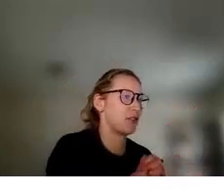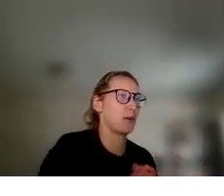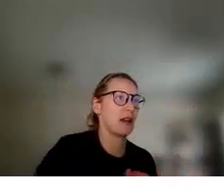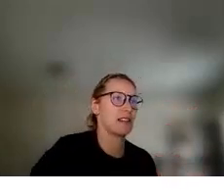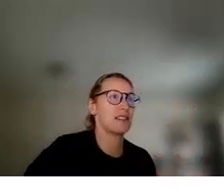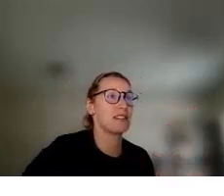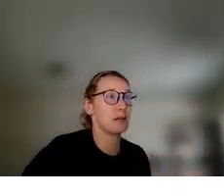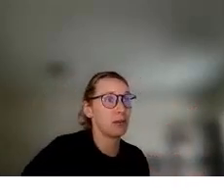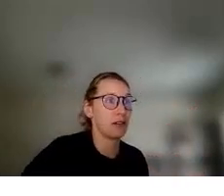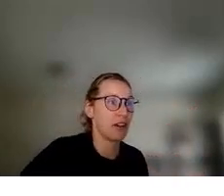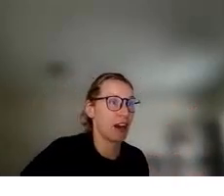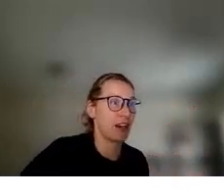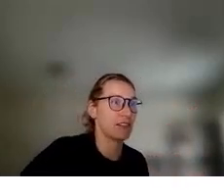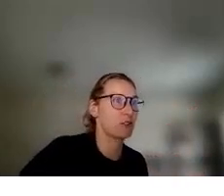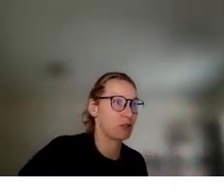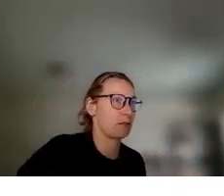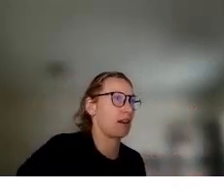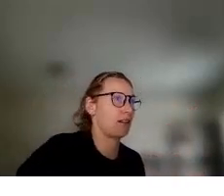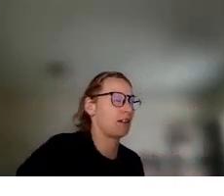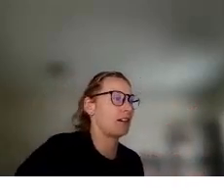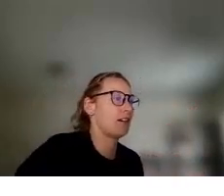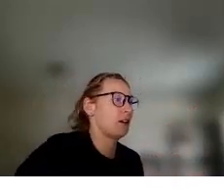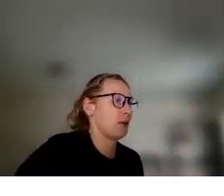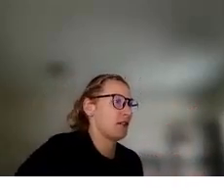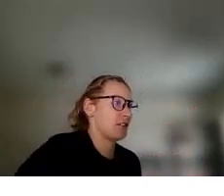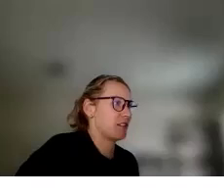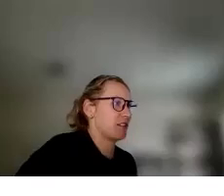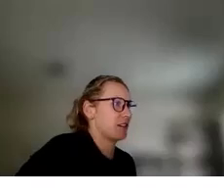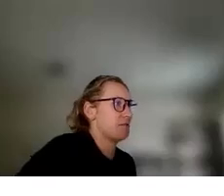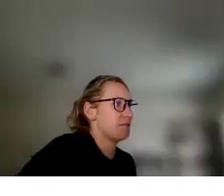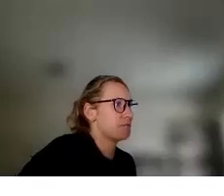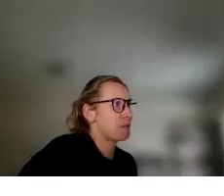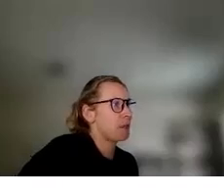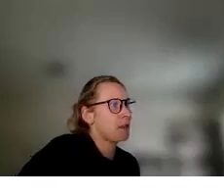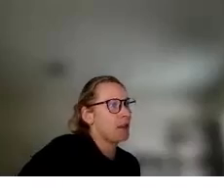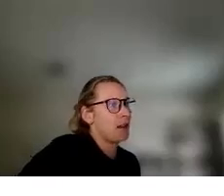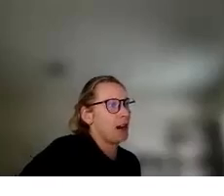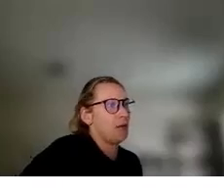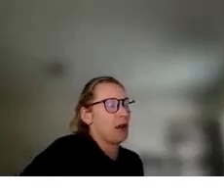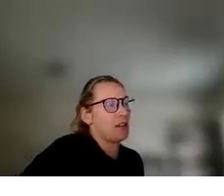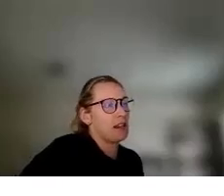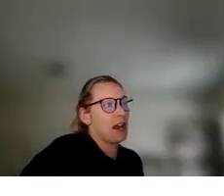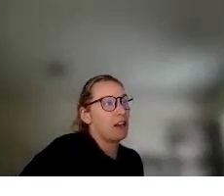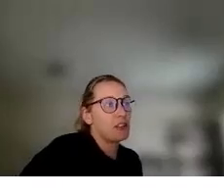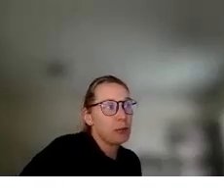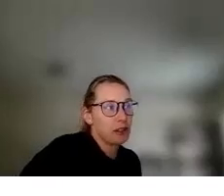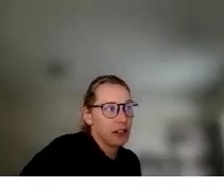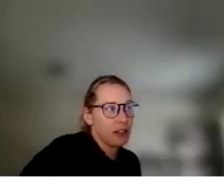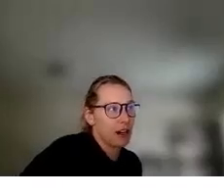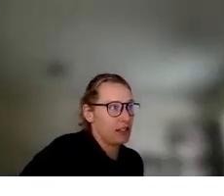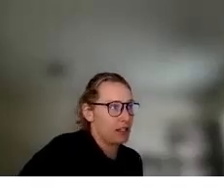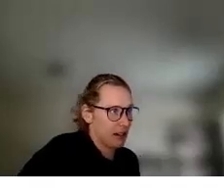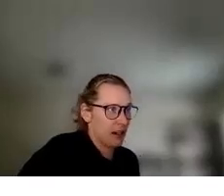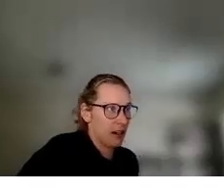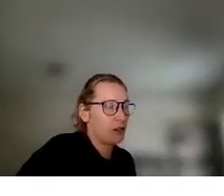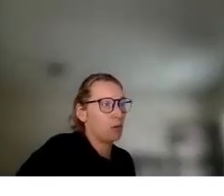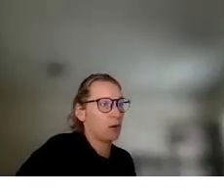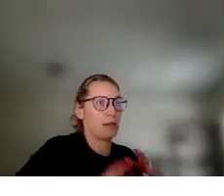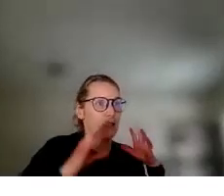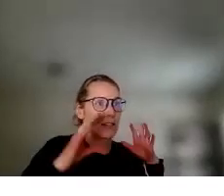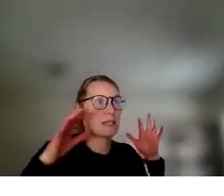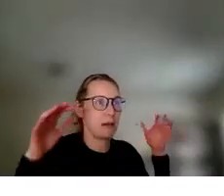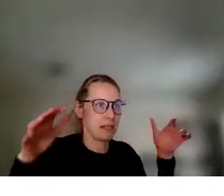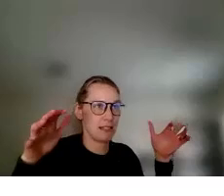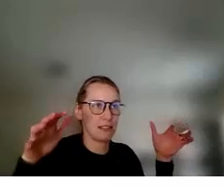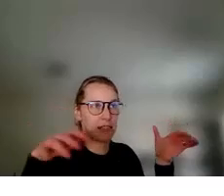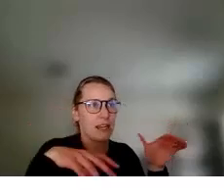always looking for ways to simplify and streamline our waiver system. The eligibility criteria